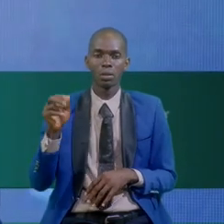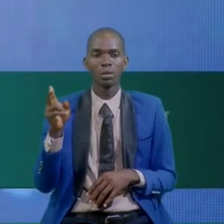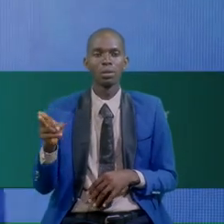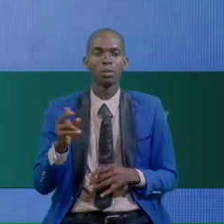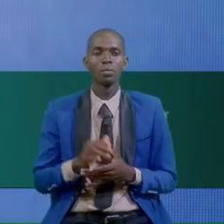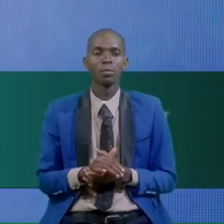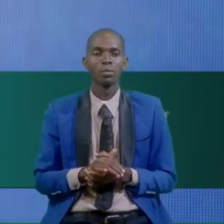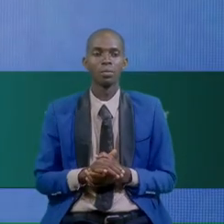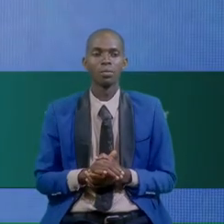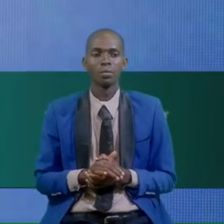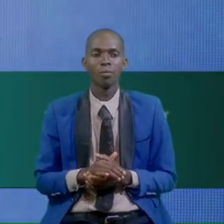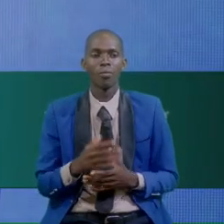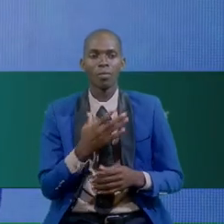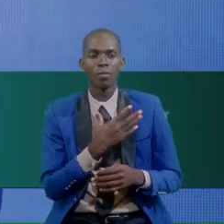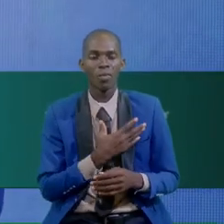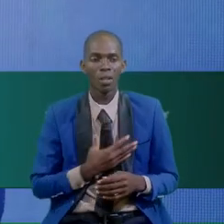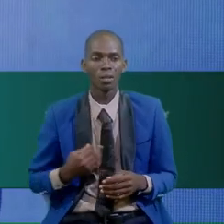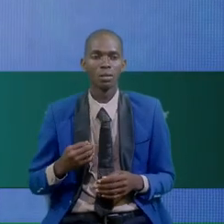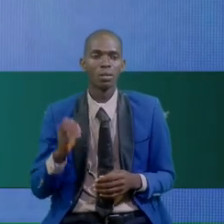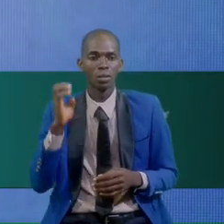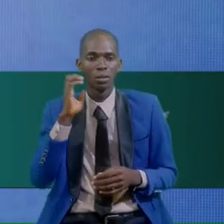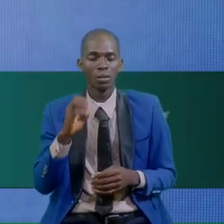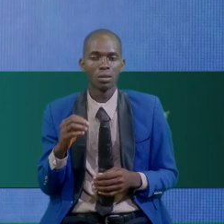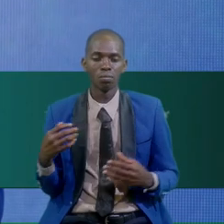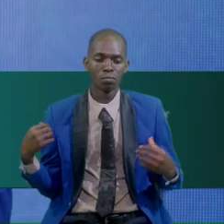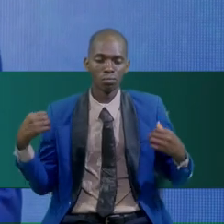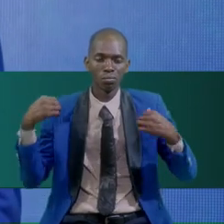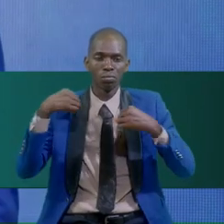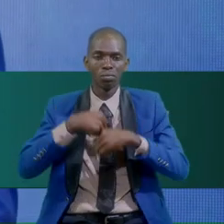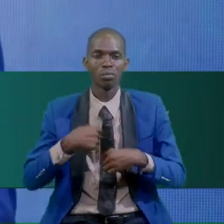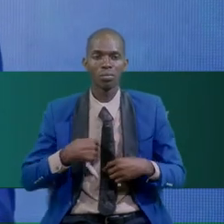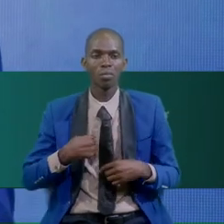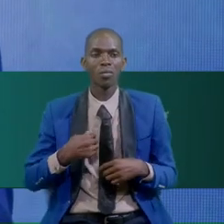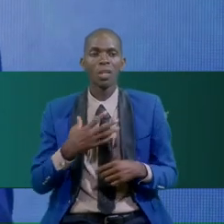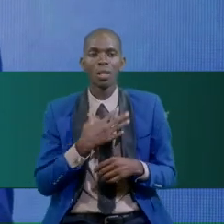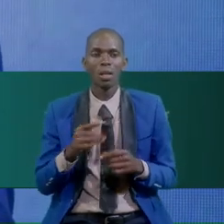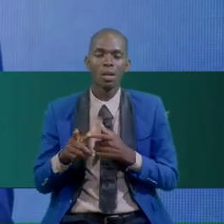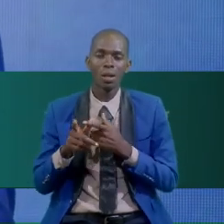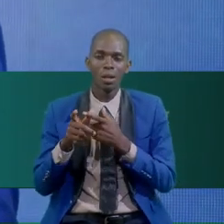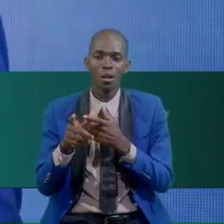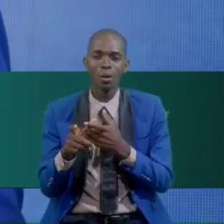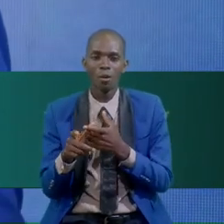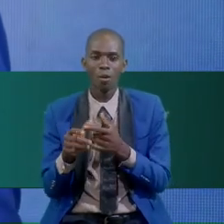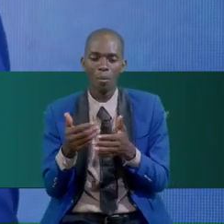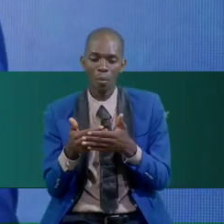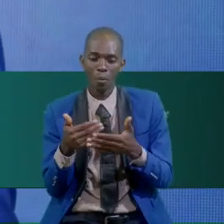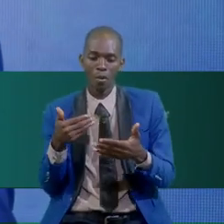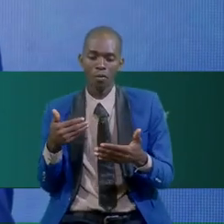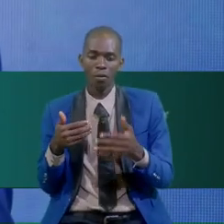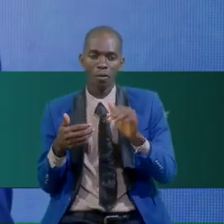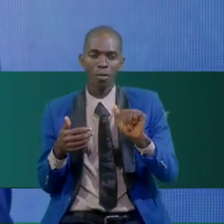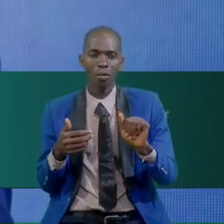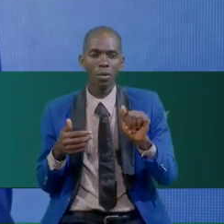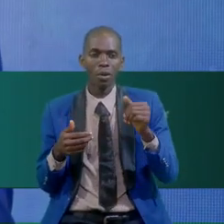Elijah. And he girded up his loins and ran before